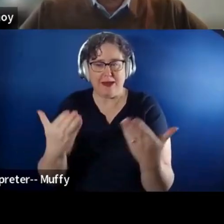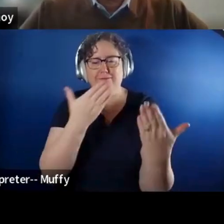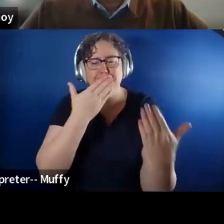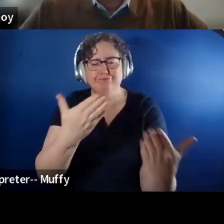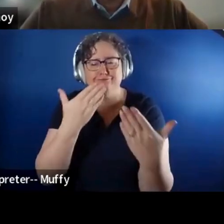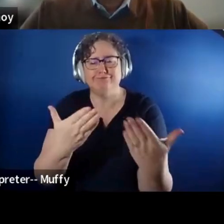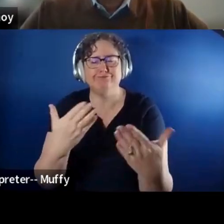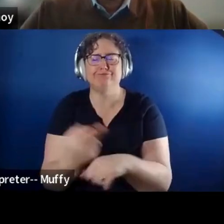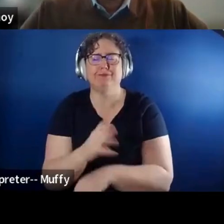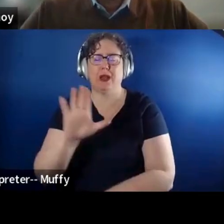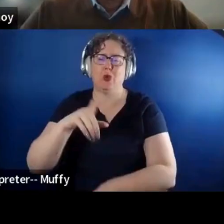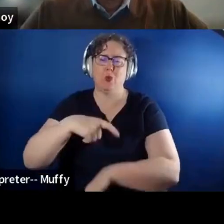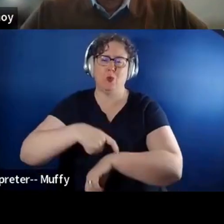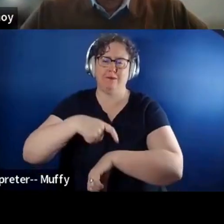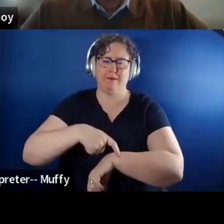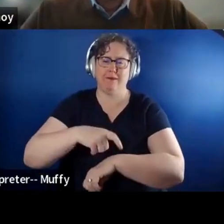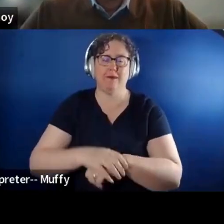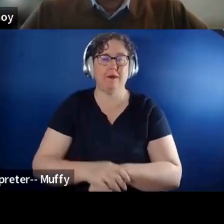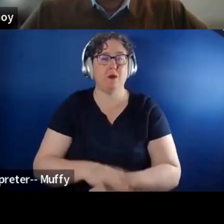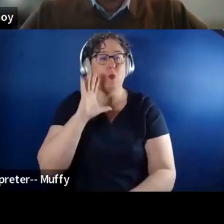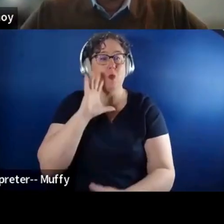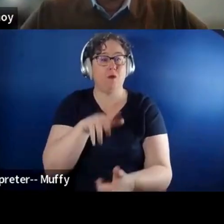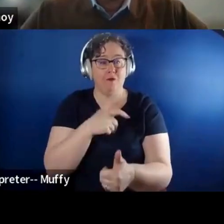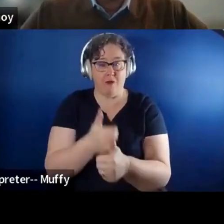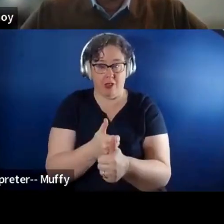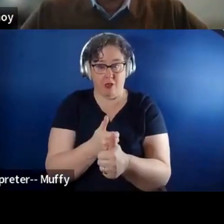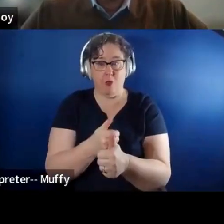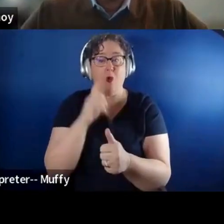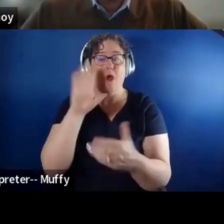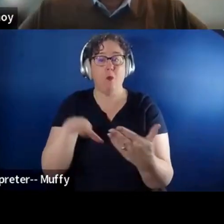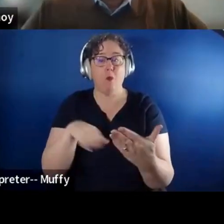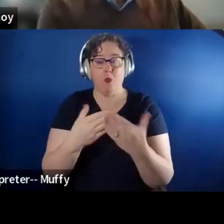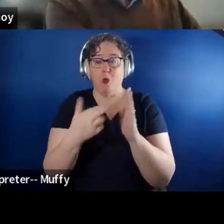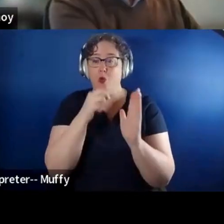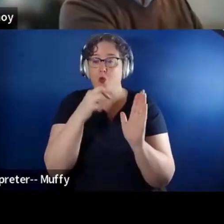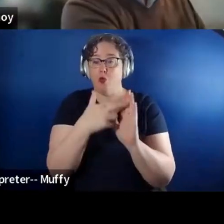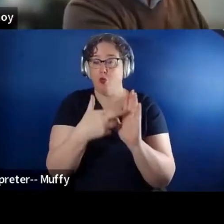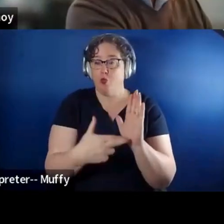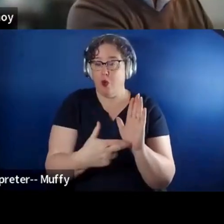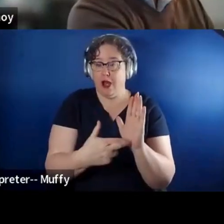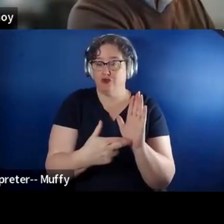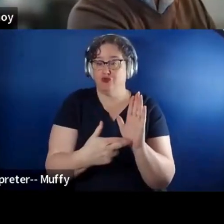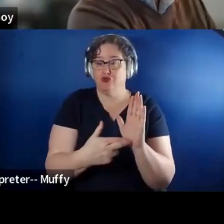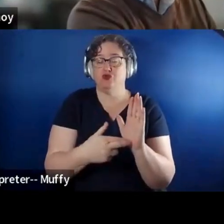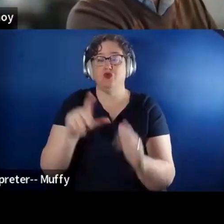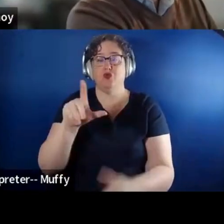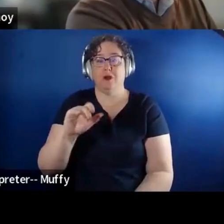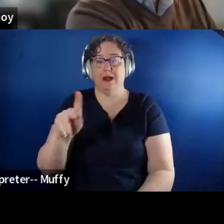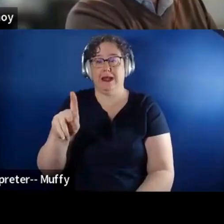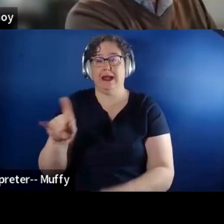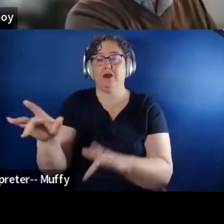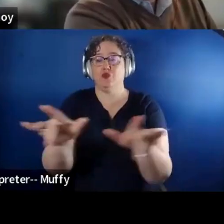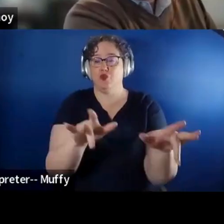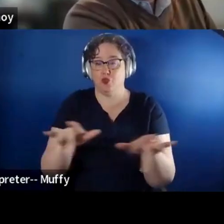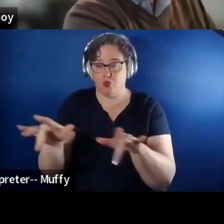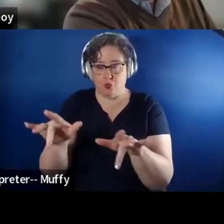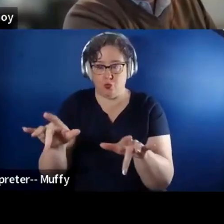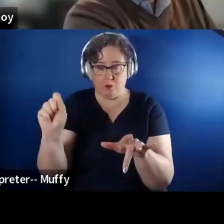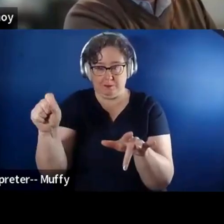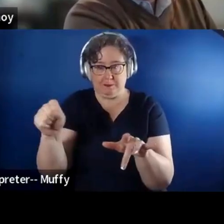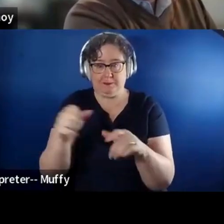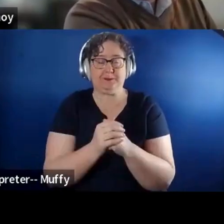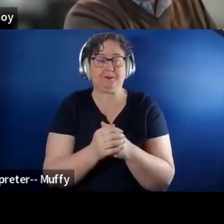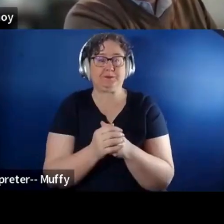your time. We will follow up with everyone who registered for today's panel with the link to the recording. If